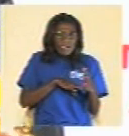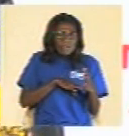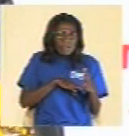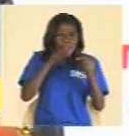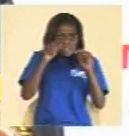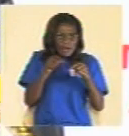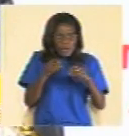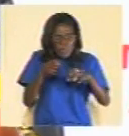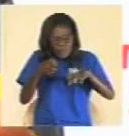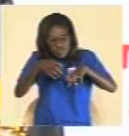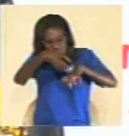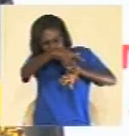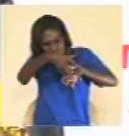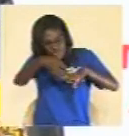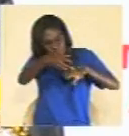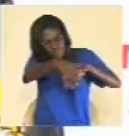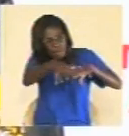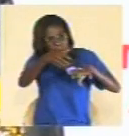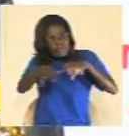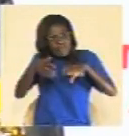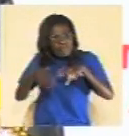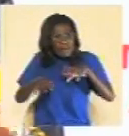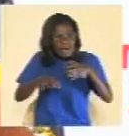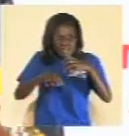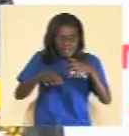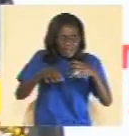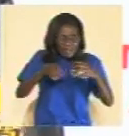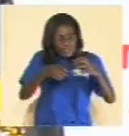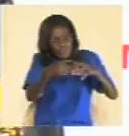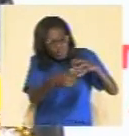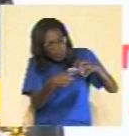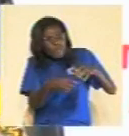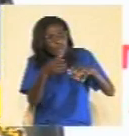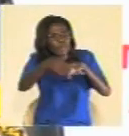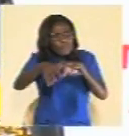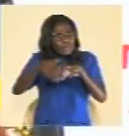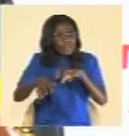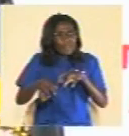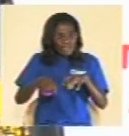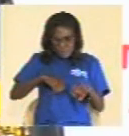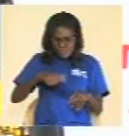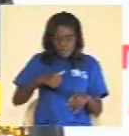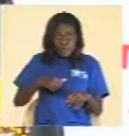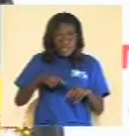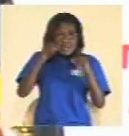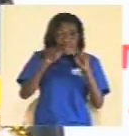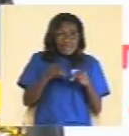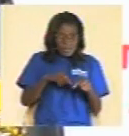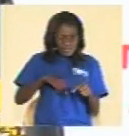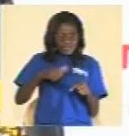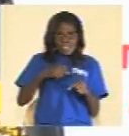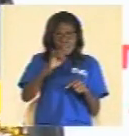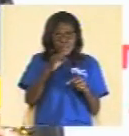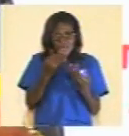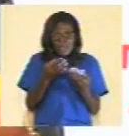their toes or the nails to fall off. But what happens is the disease itself, it reduces the sensation. When you have